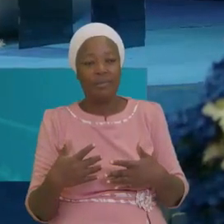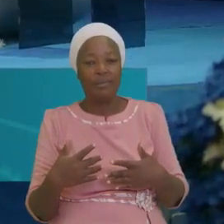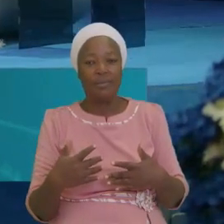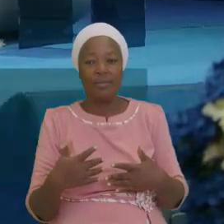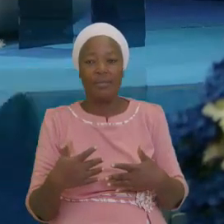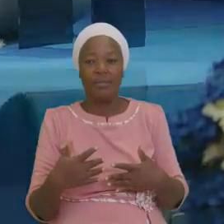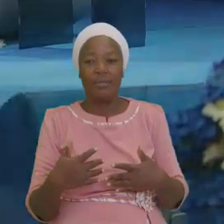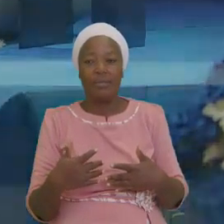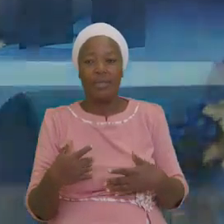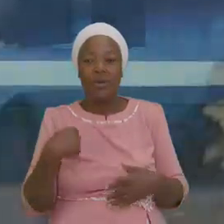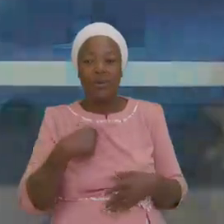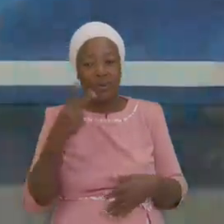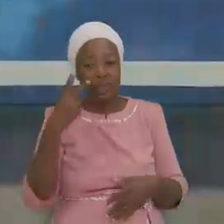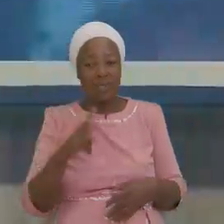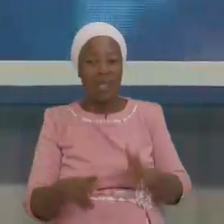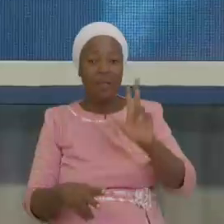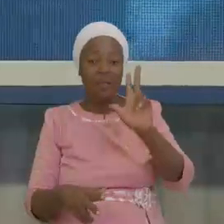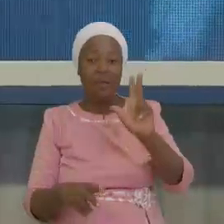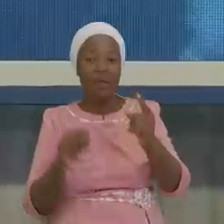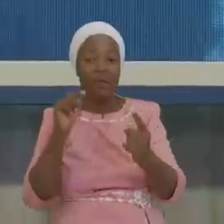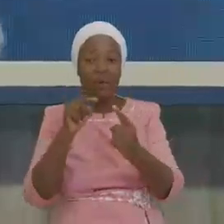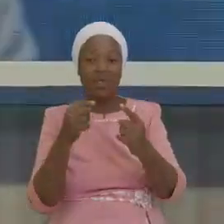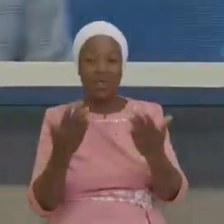We're looking at 3 points here today.